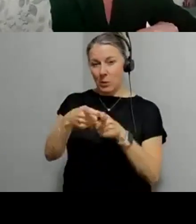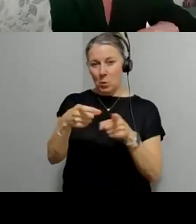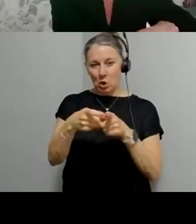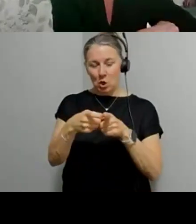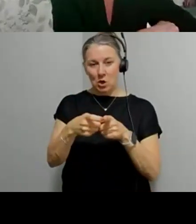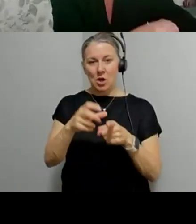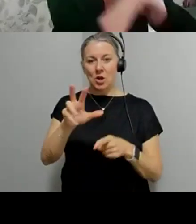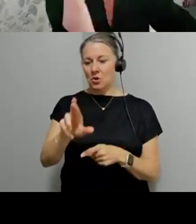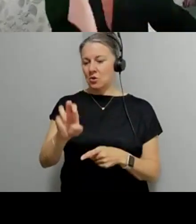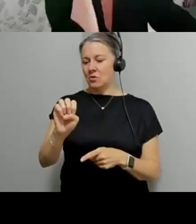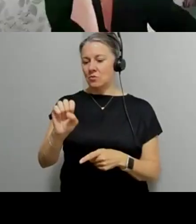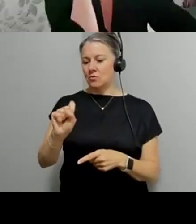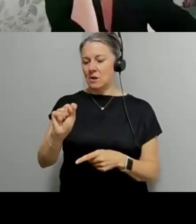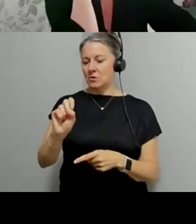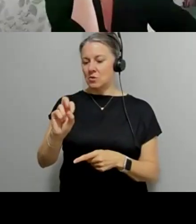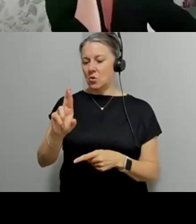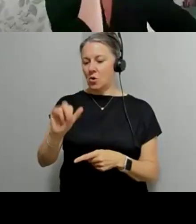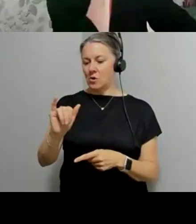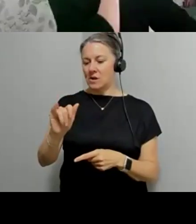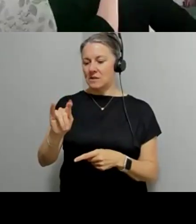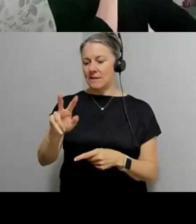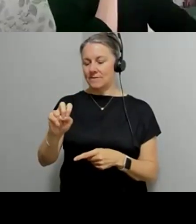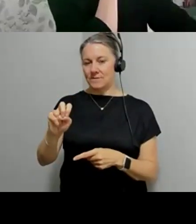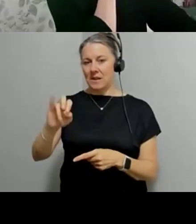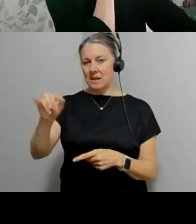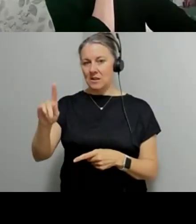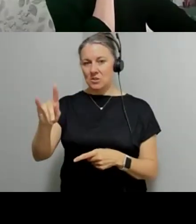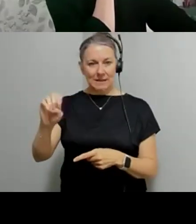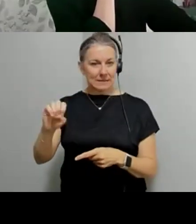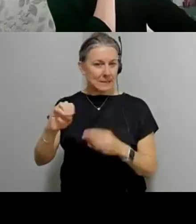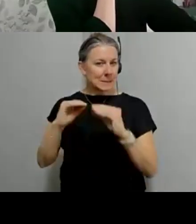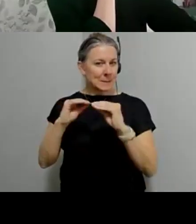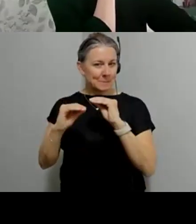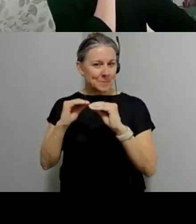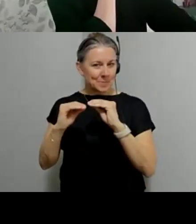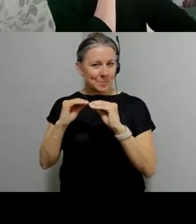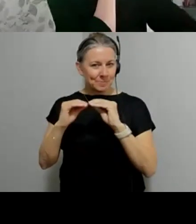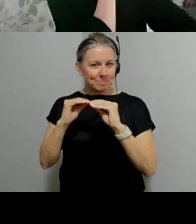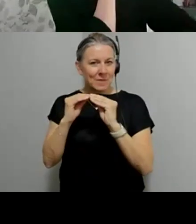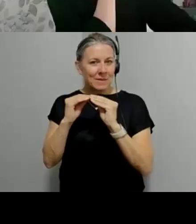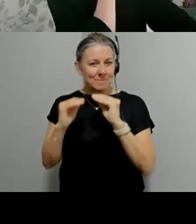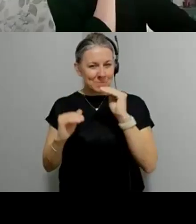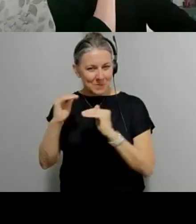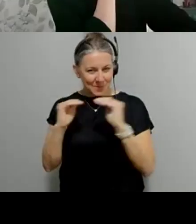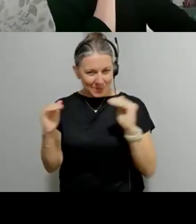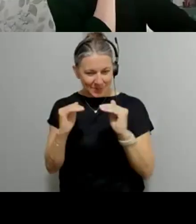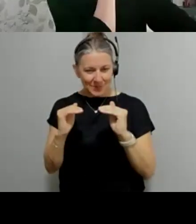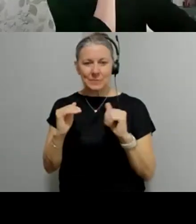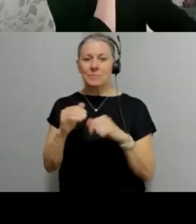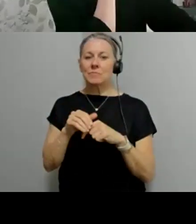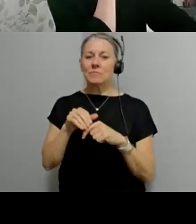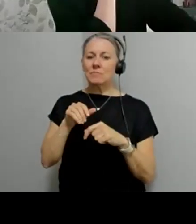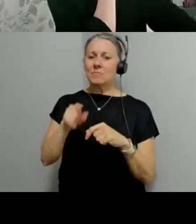that. And, they've moved to relational and healing and all of that. But what the end of the conversation